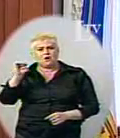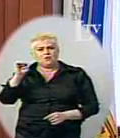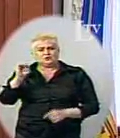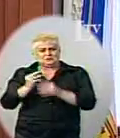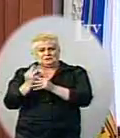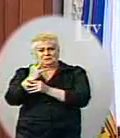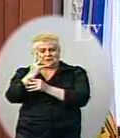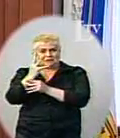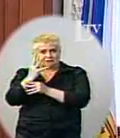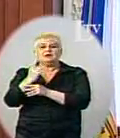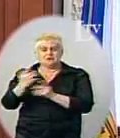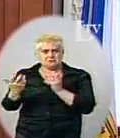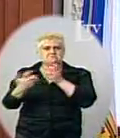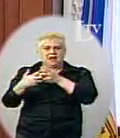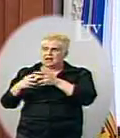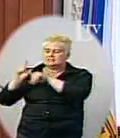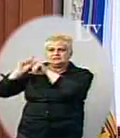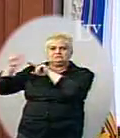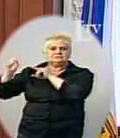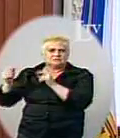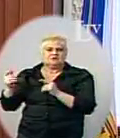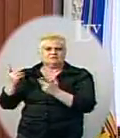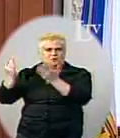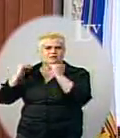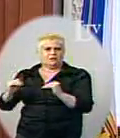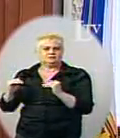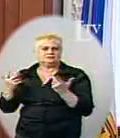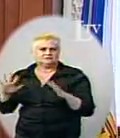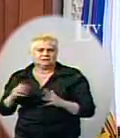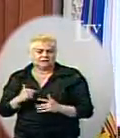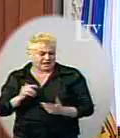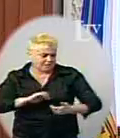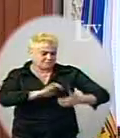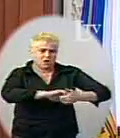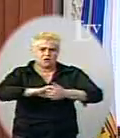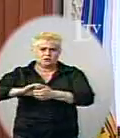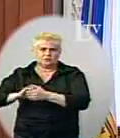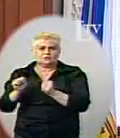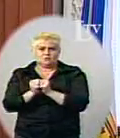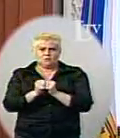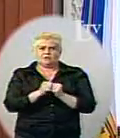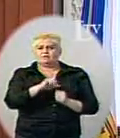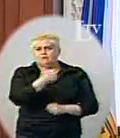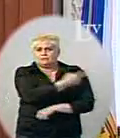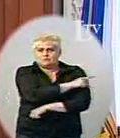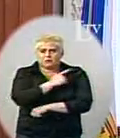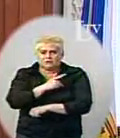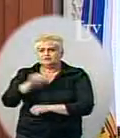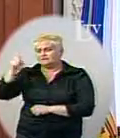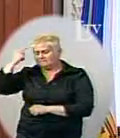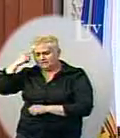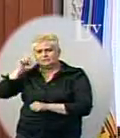targets, and that it can be a partner with neighboring provinces and the federal government in regional